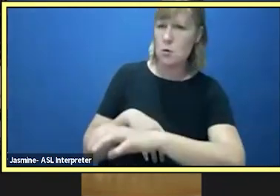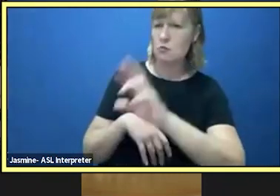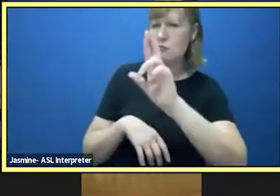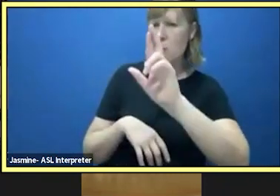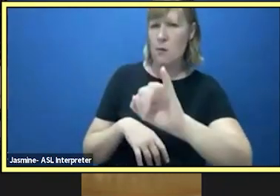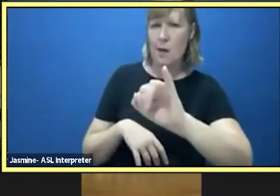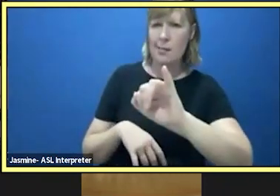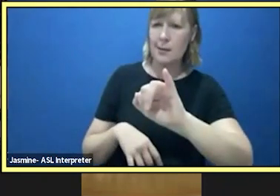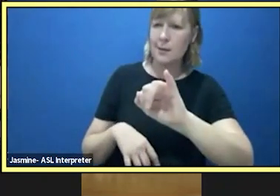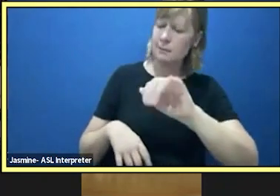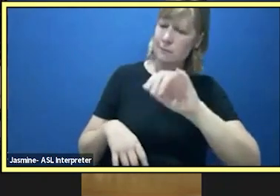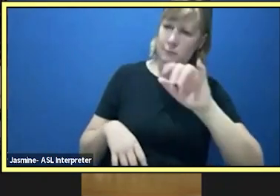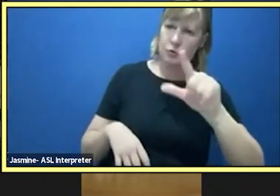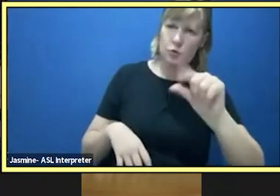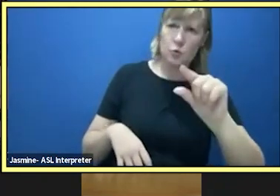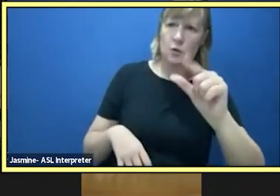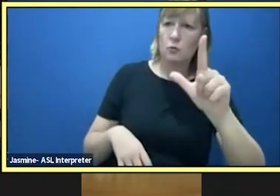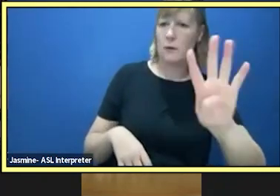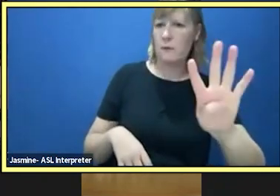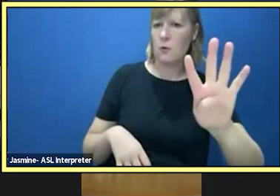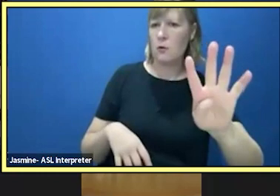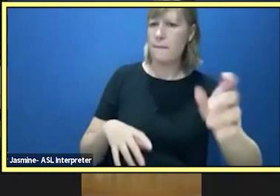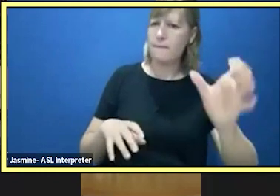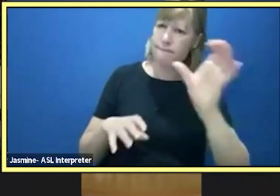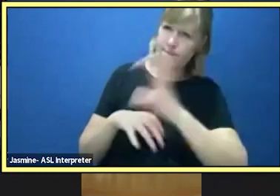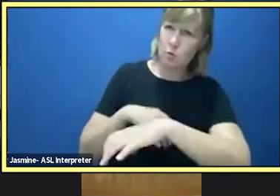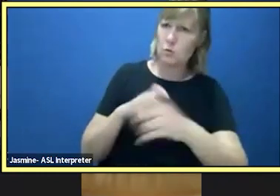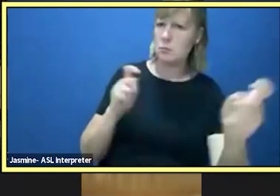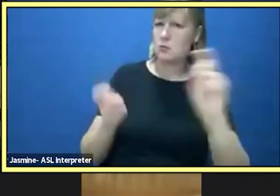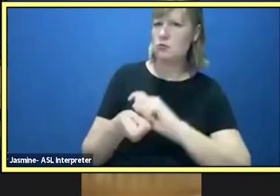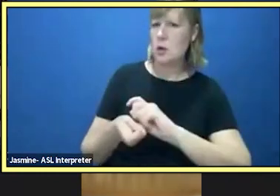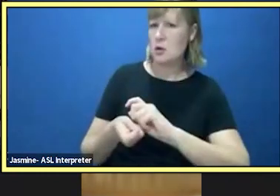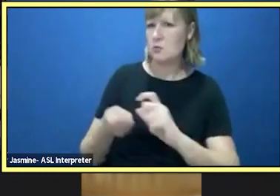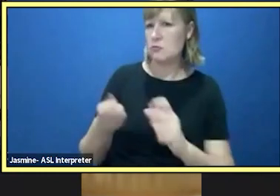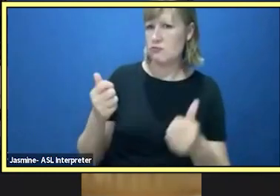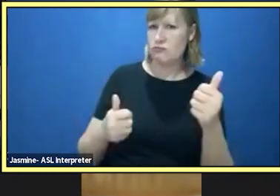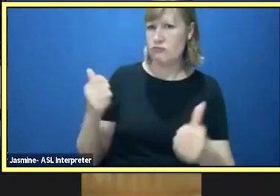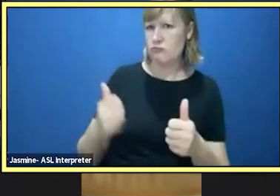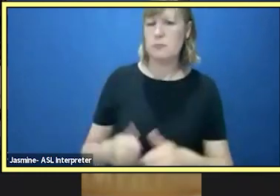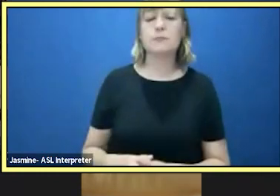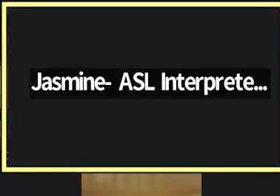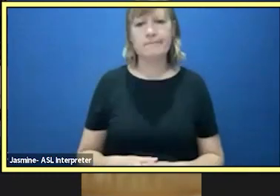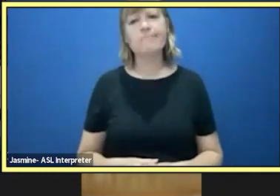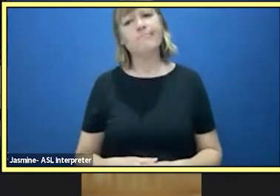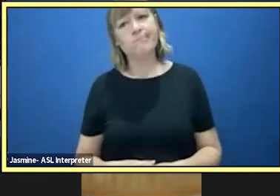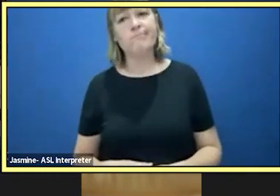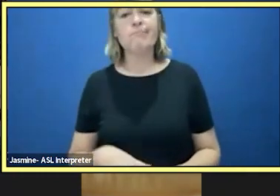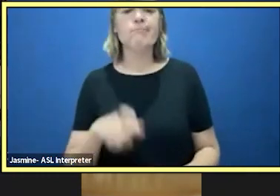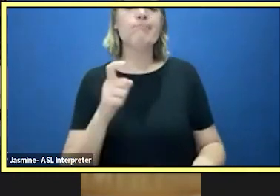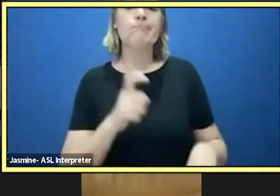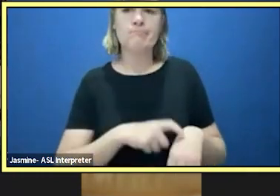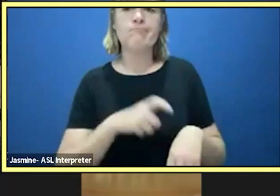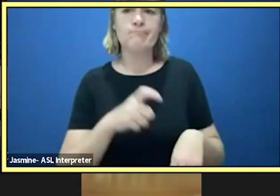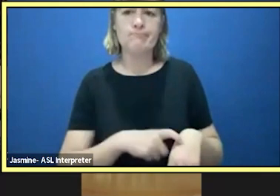time? Well, a little of both. So yes, we are a bit of a time crunch and we need to make this happen as soon as